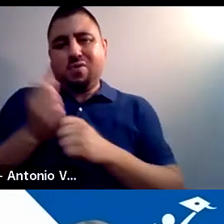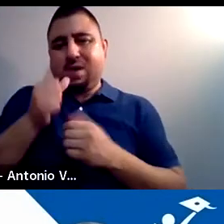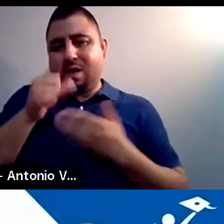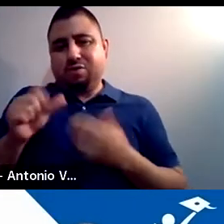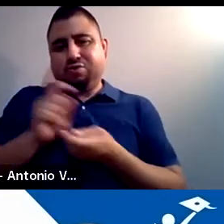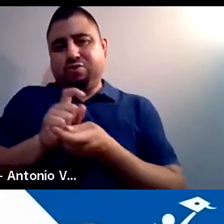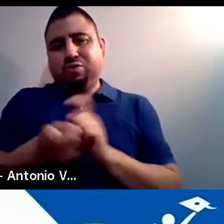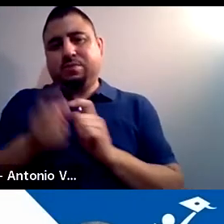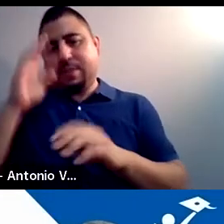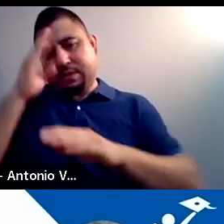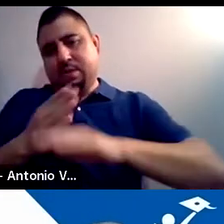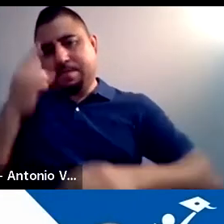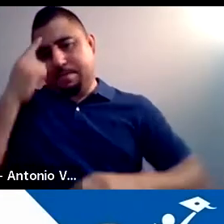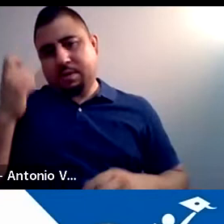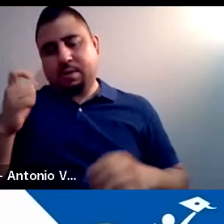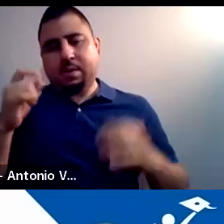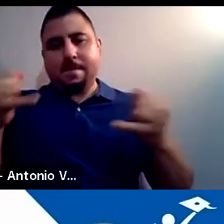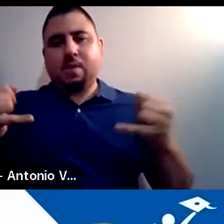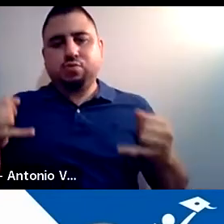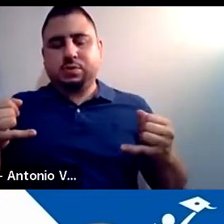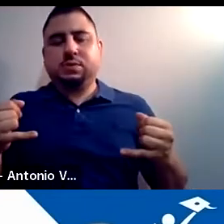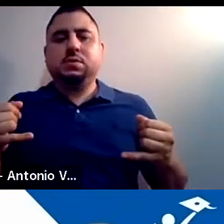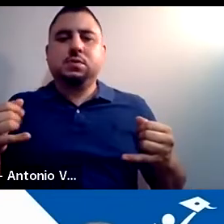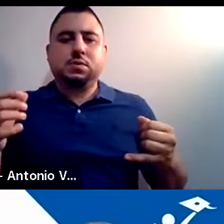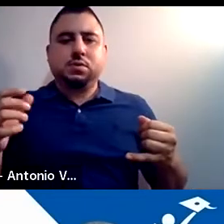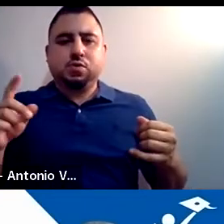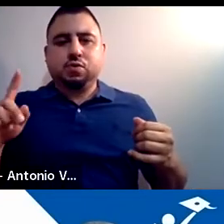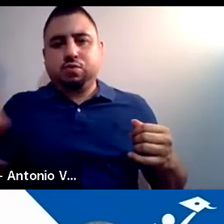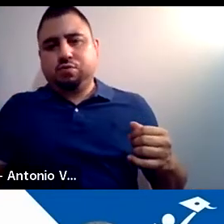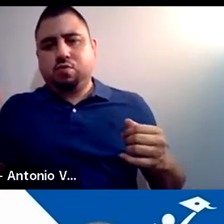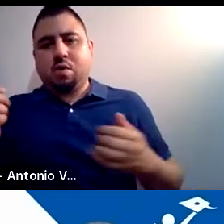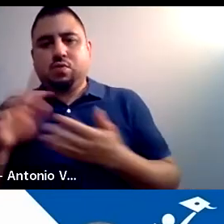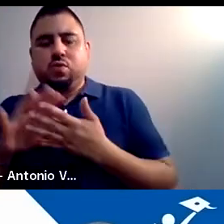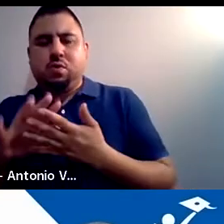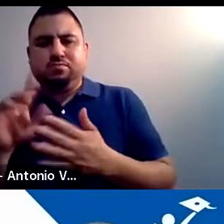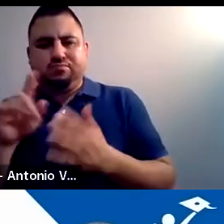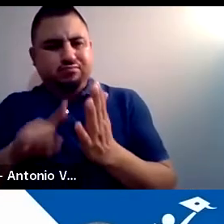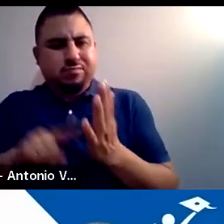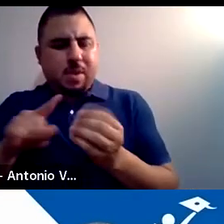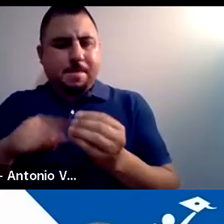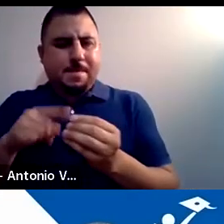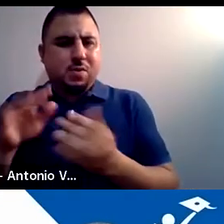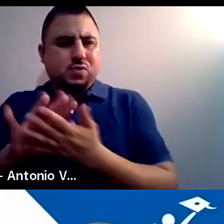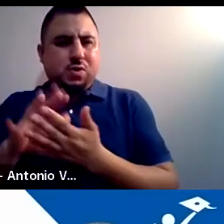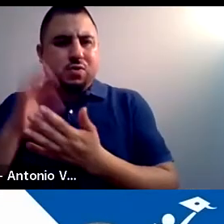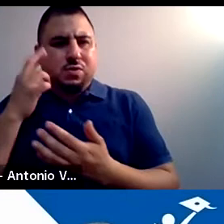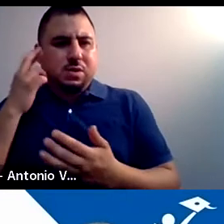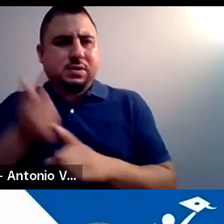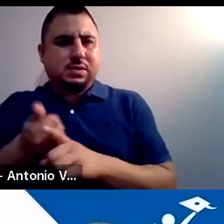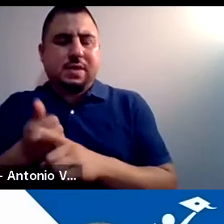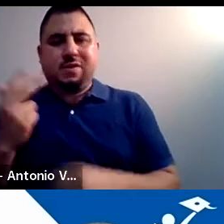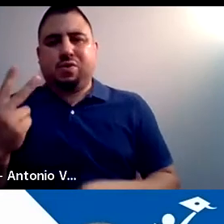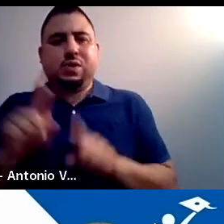to change my son because of the boundaries to another school. And when I was doing my research on the school, I realized that they had